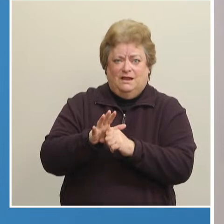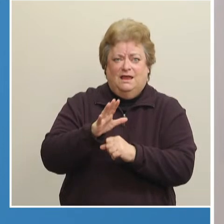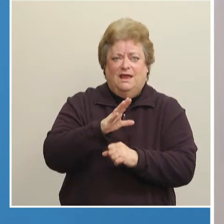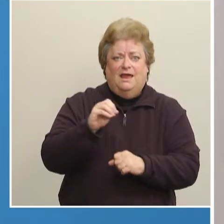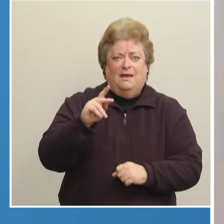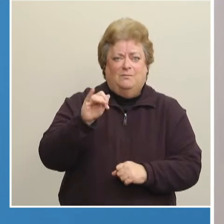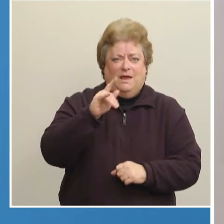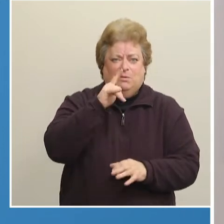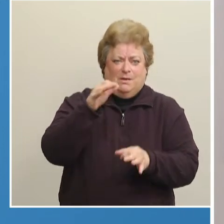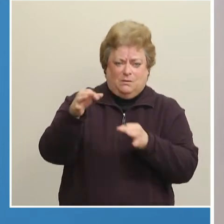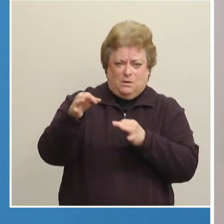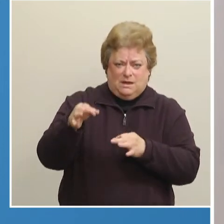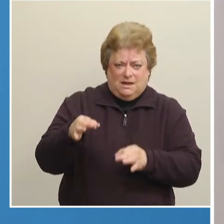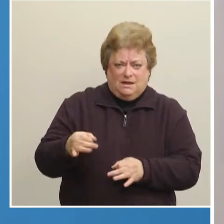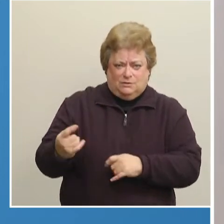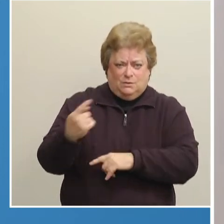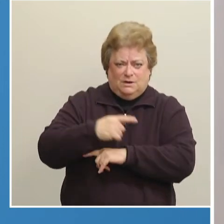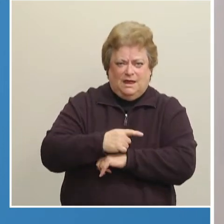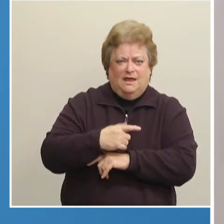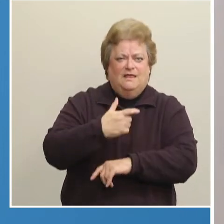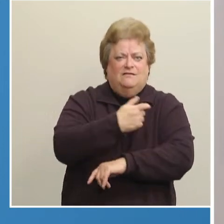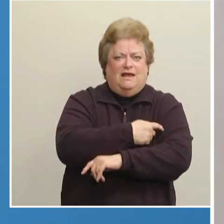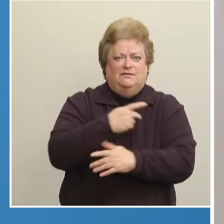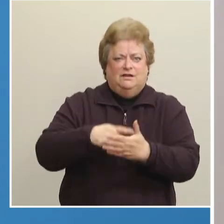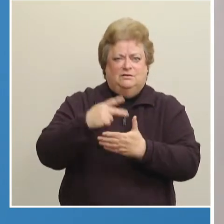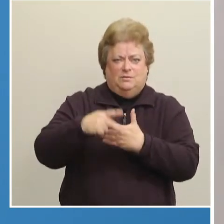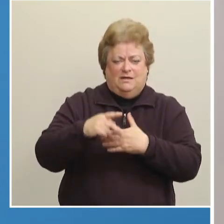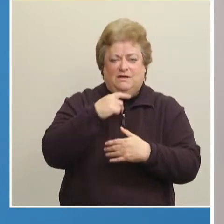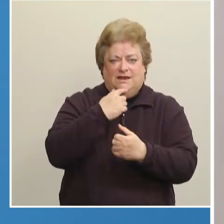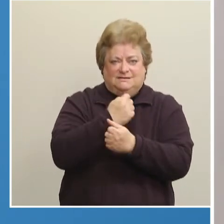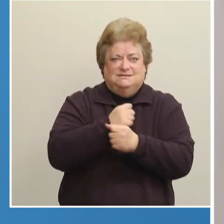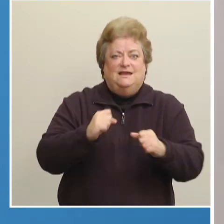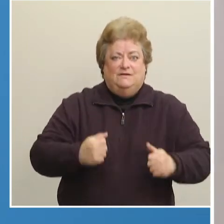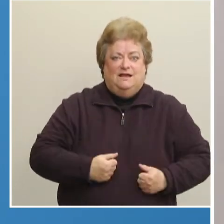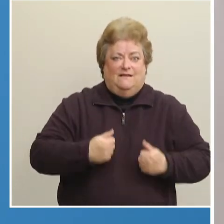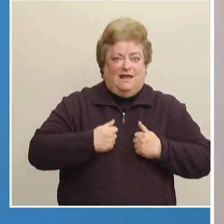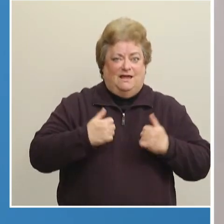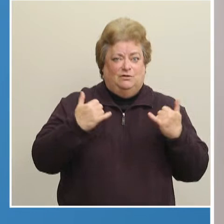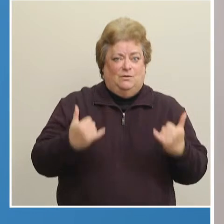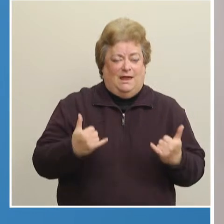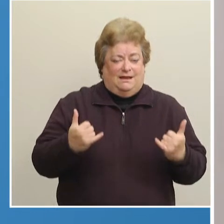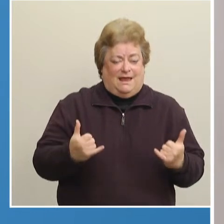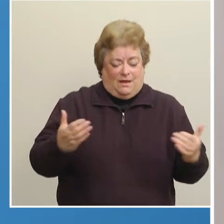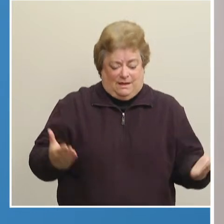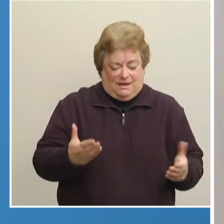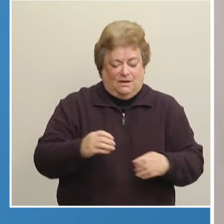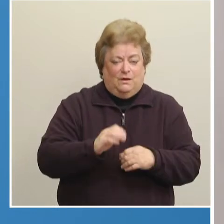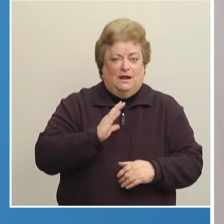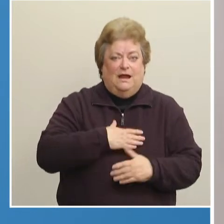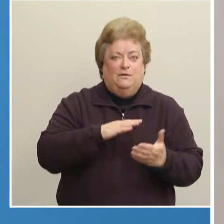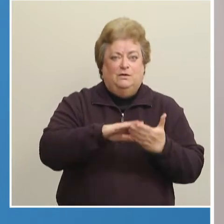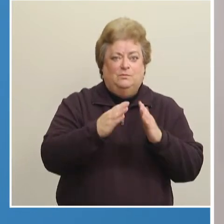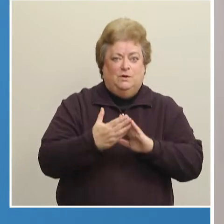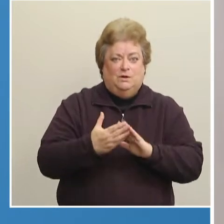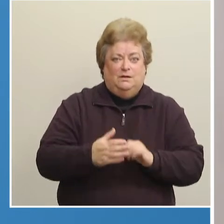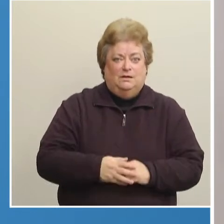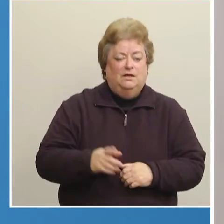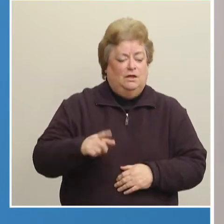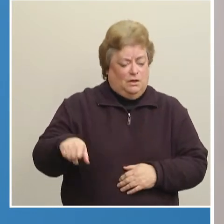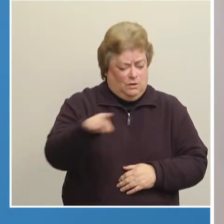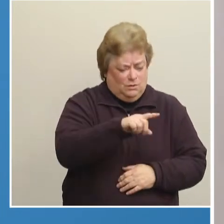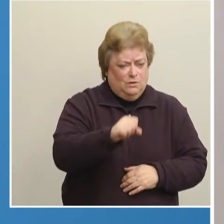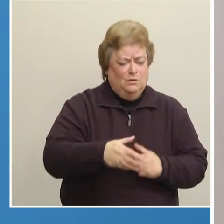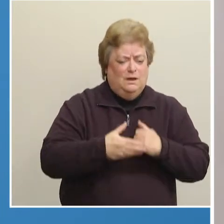Lopez will detail in today's briefing, our vaccination program is saving lives right here in our community. You can help